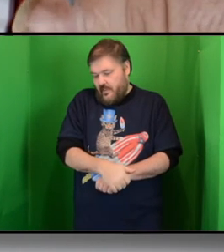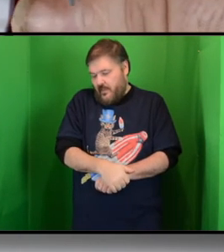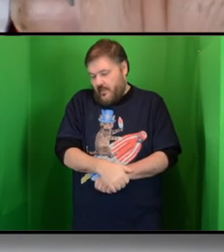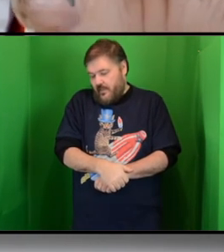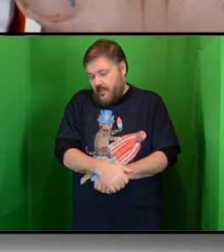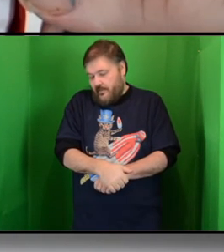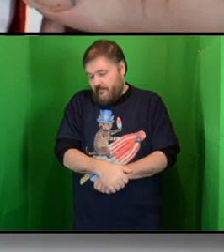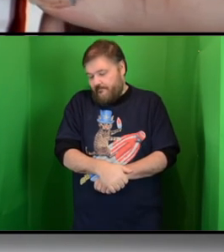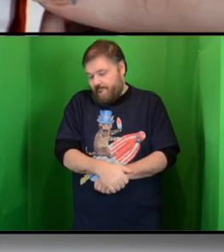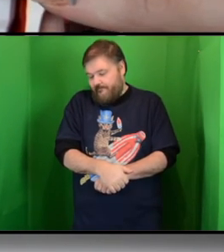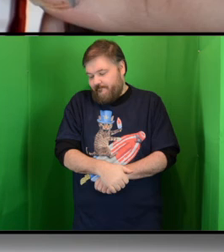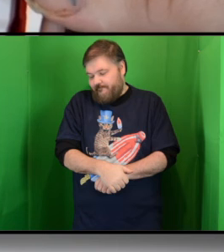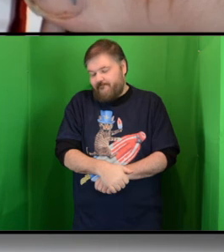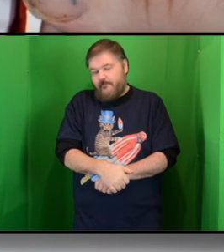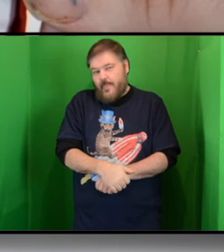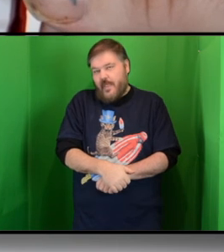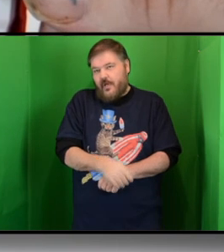opening there.